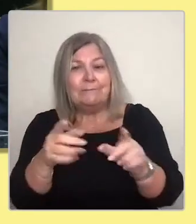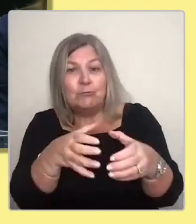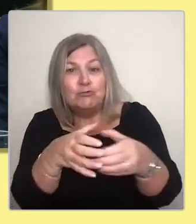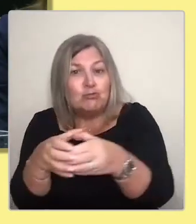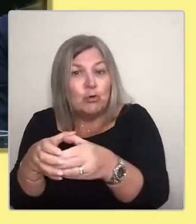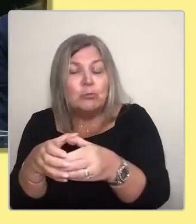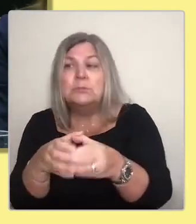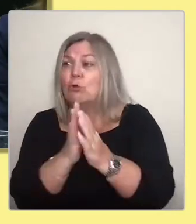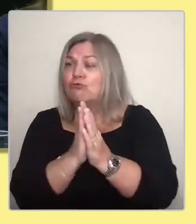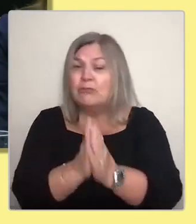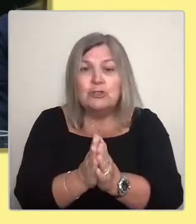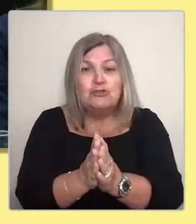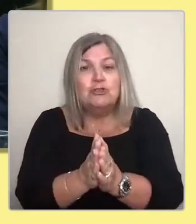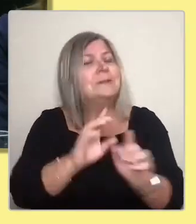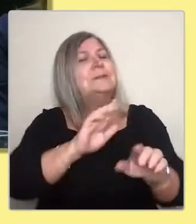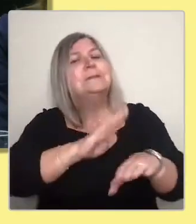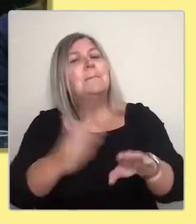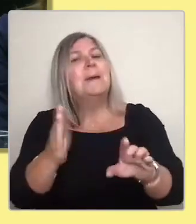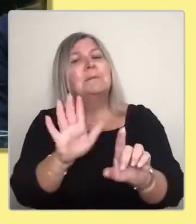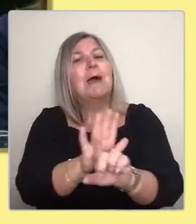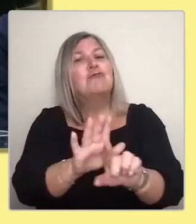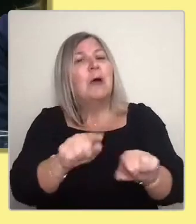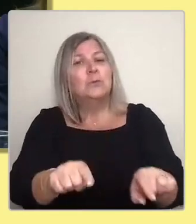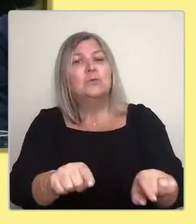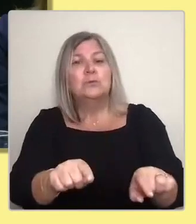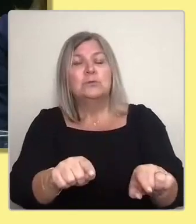religious faith. And I think when it comes to